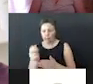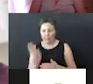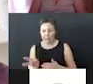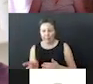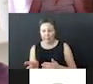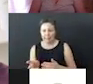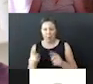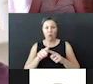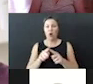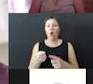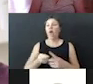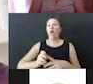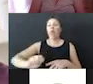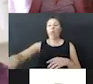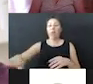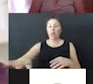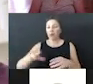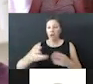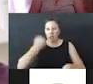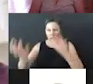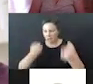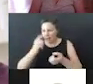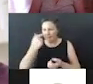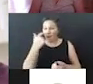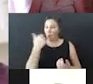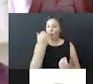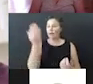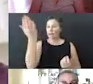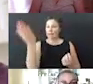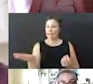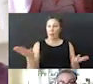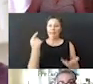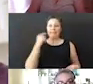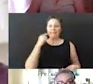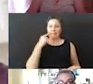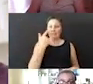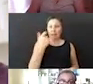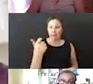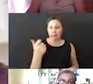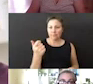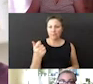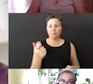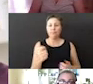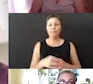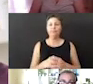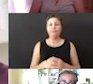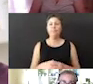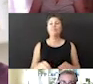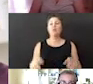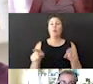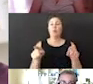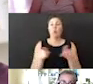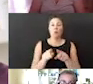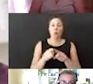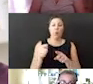that they're there when we have any unplanned admissions or emergencies. And we also prepare by having a small pre-packed